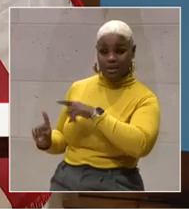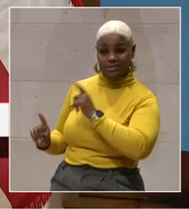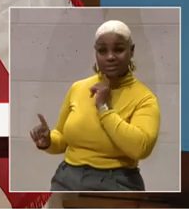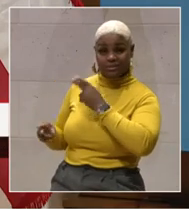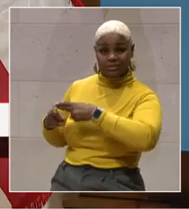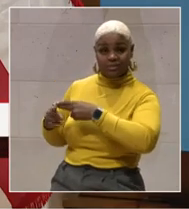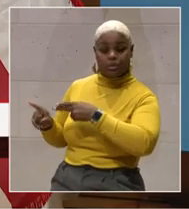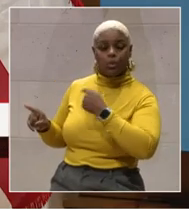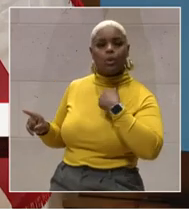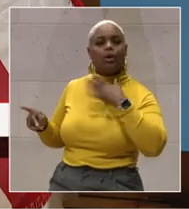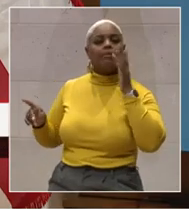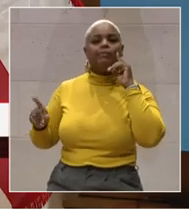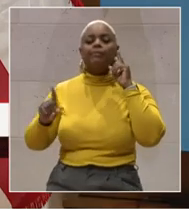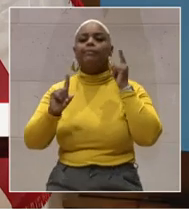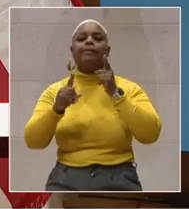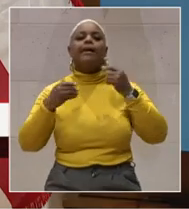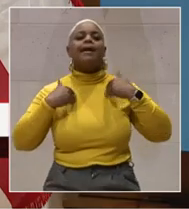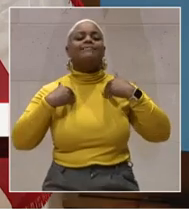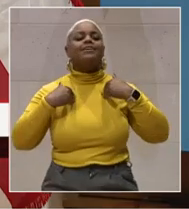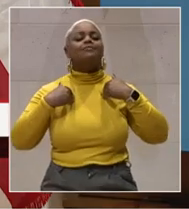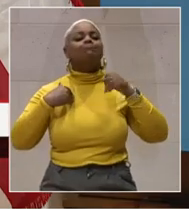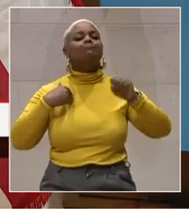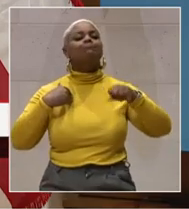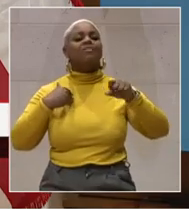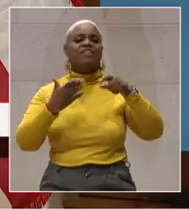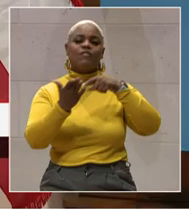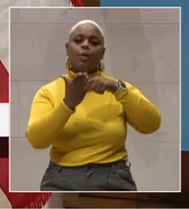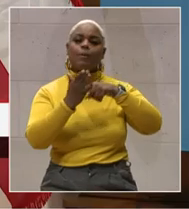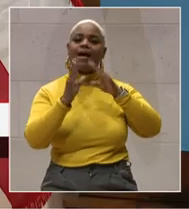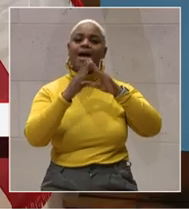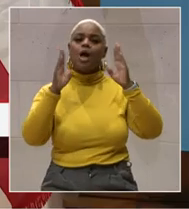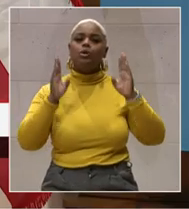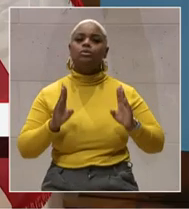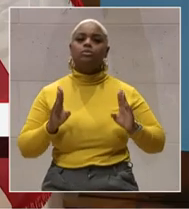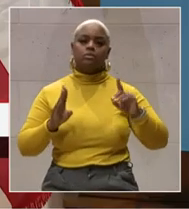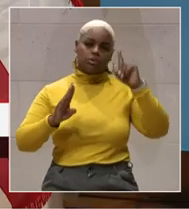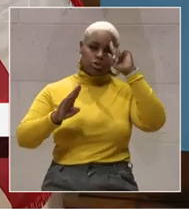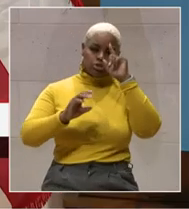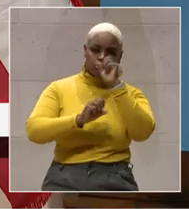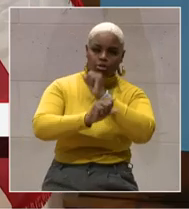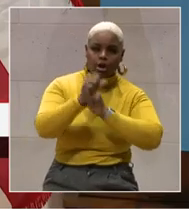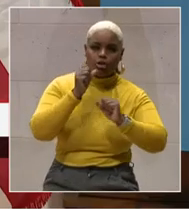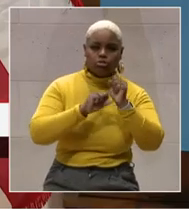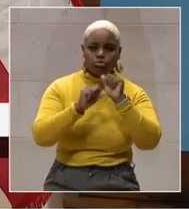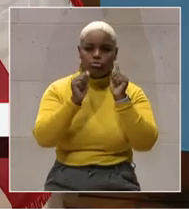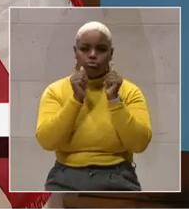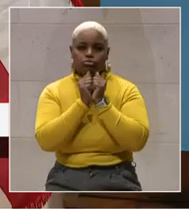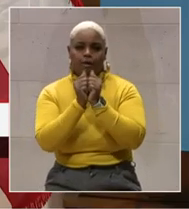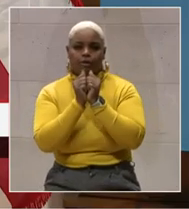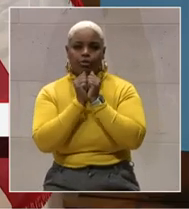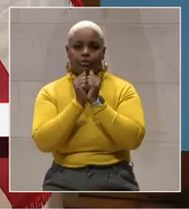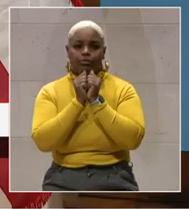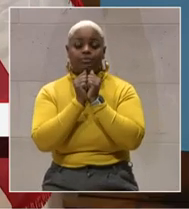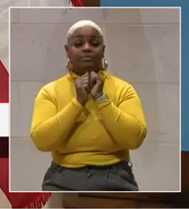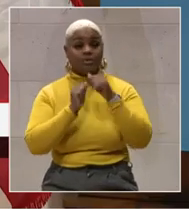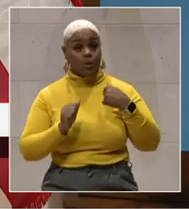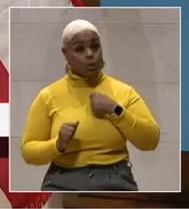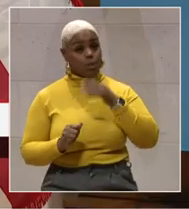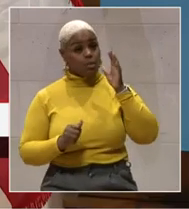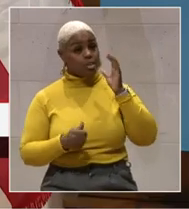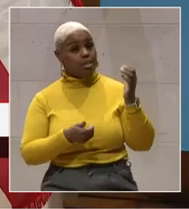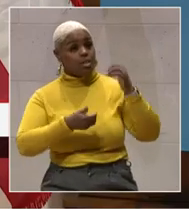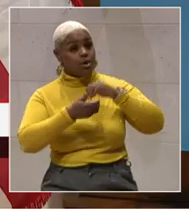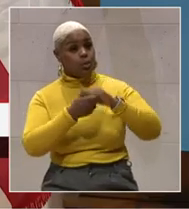to develop a cohesive strategy for working with the incoming administration, the next